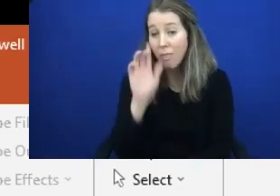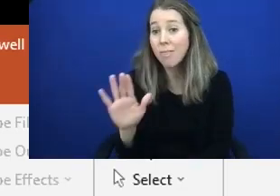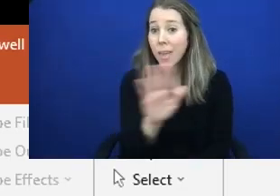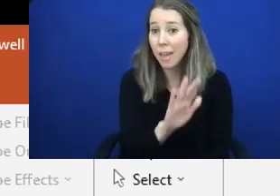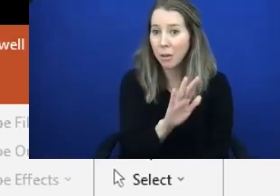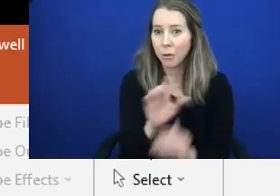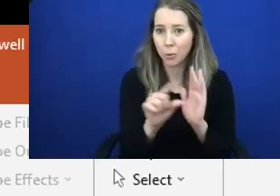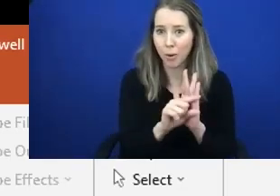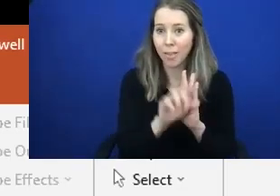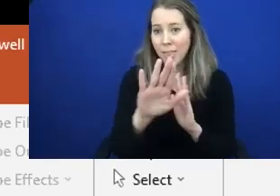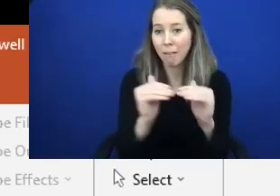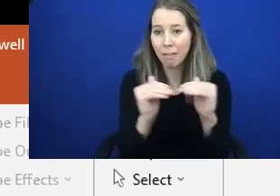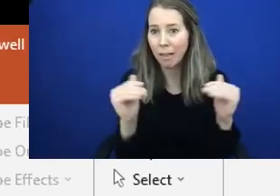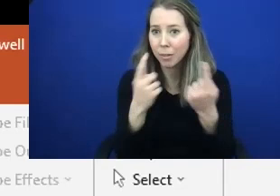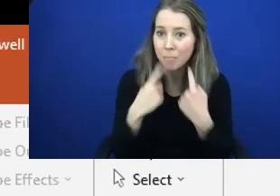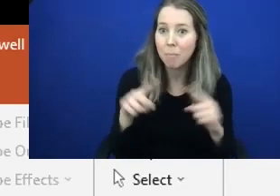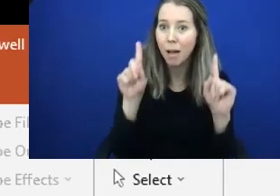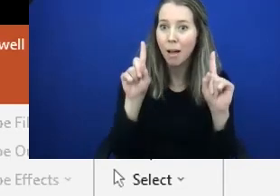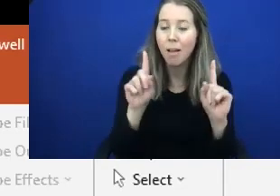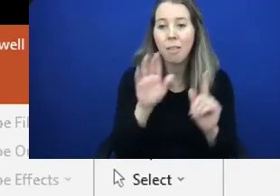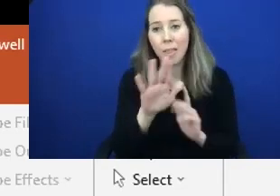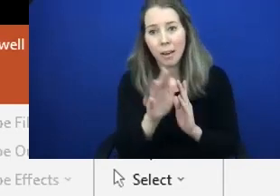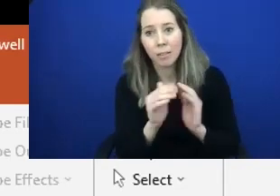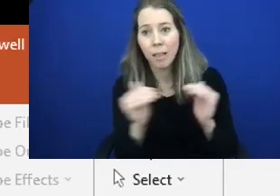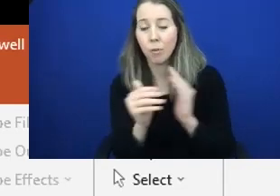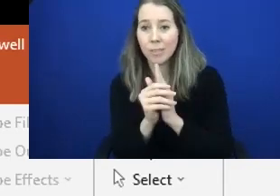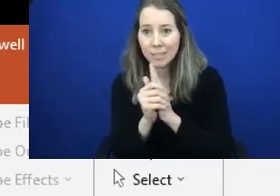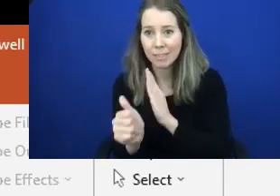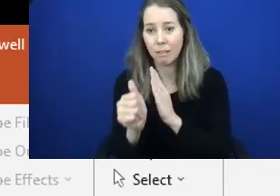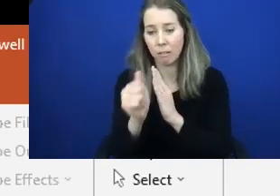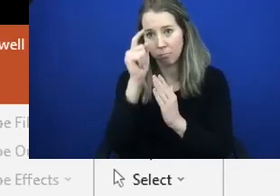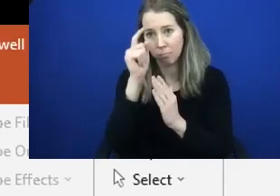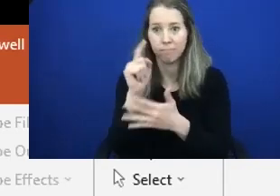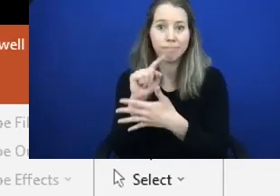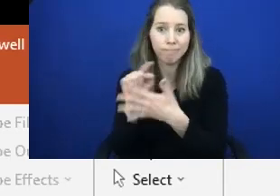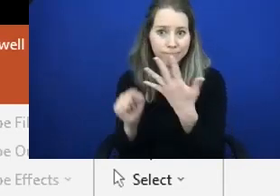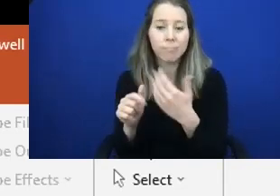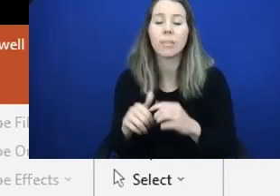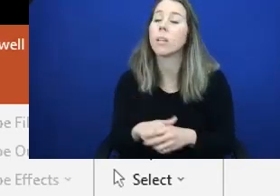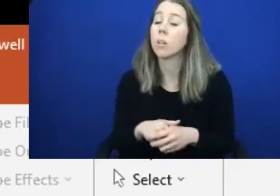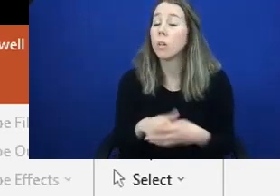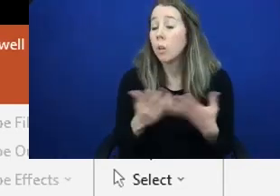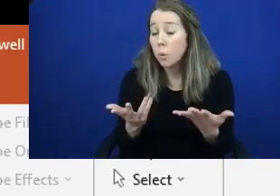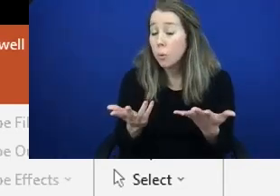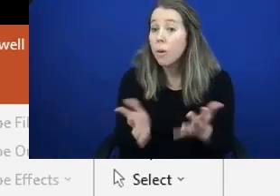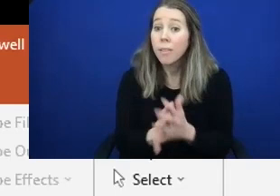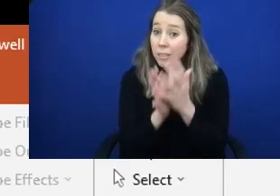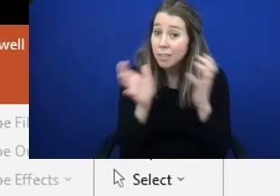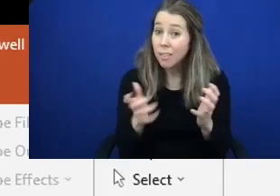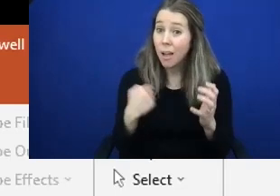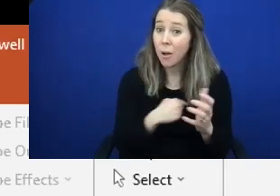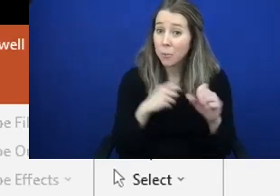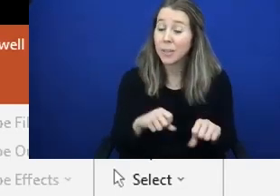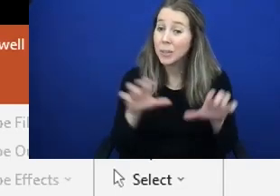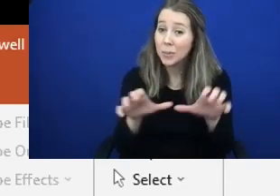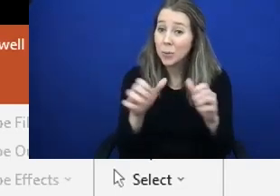own level of achievement, their own attainment of those competencies. So there's a lot we could do with